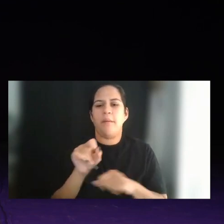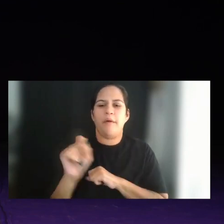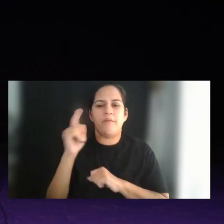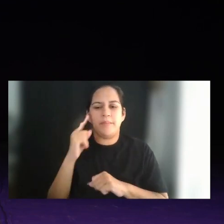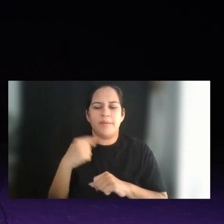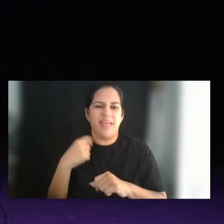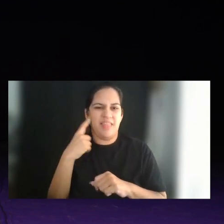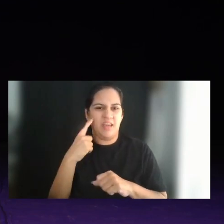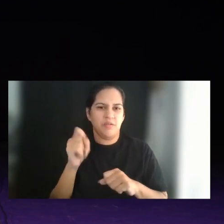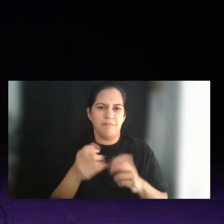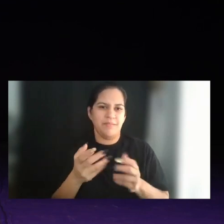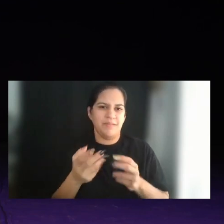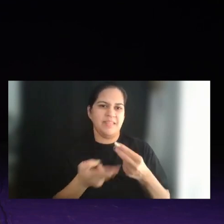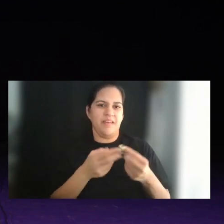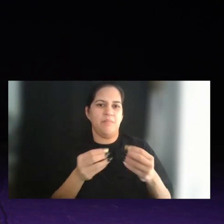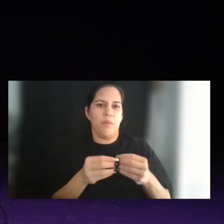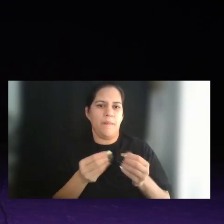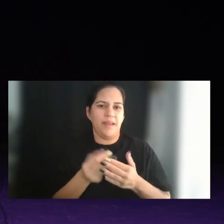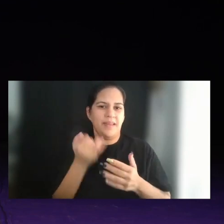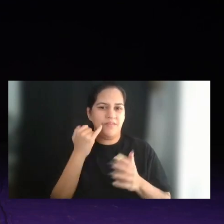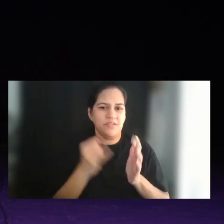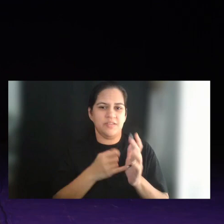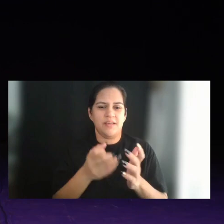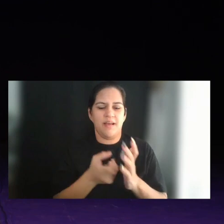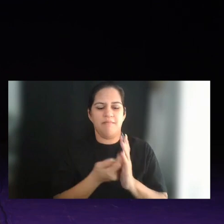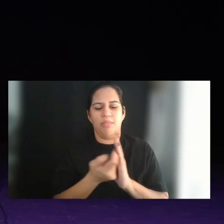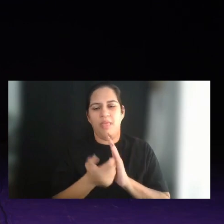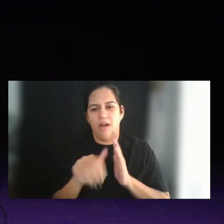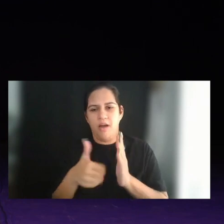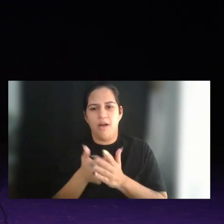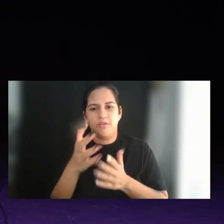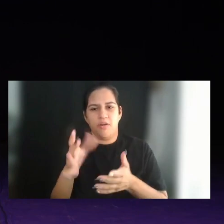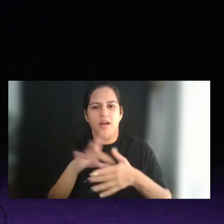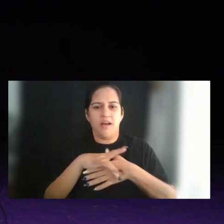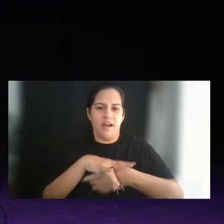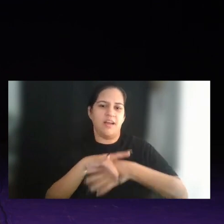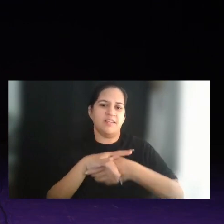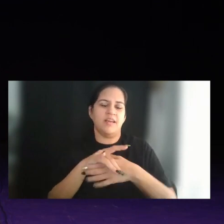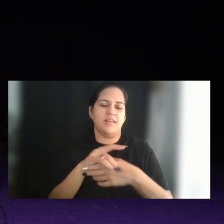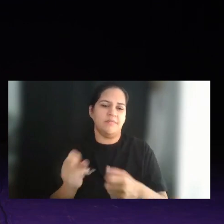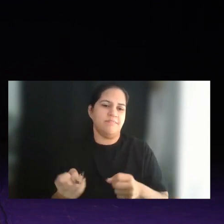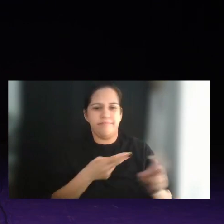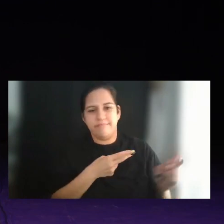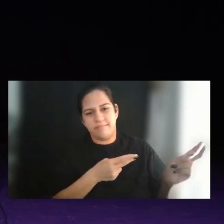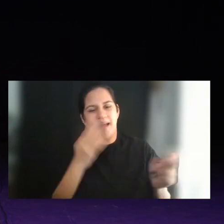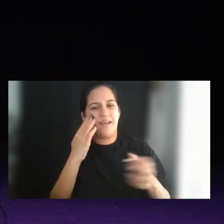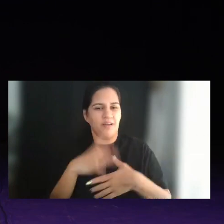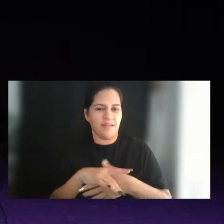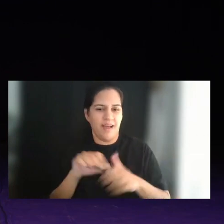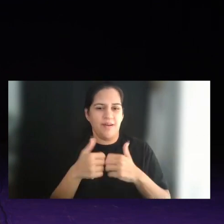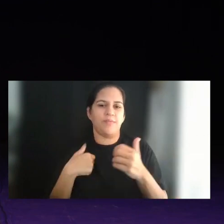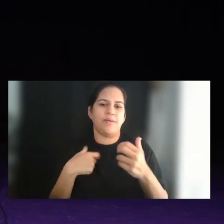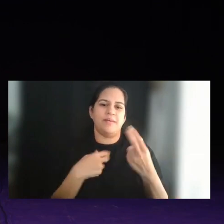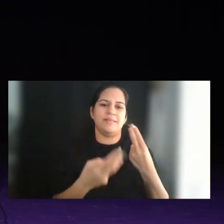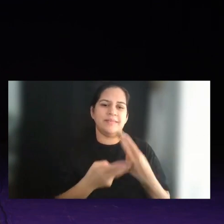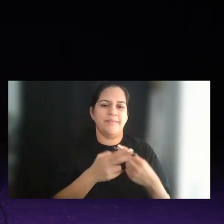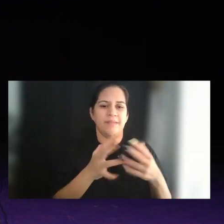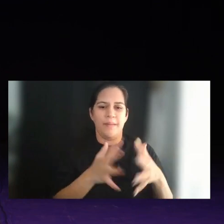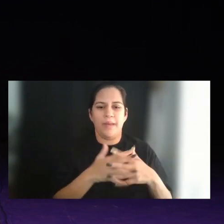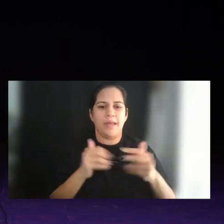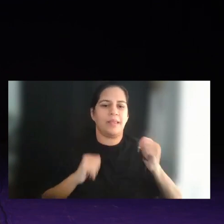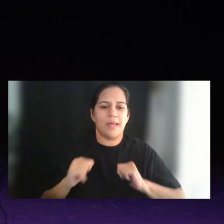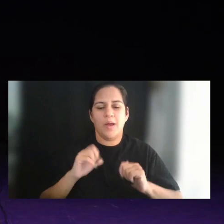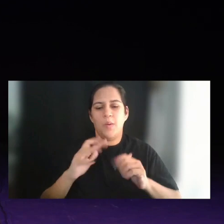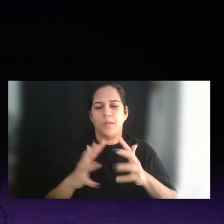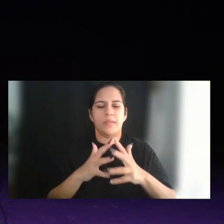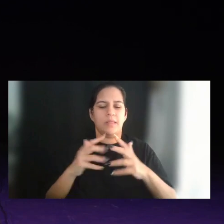money if you all just got rid of all of your context. I know context is how we're saving the American theater or the theater at large, but maybe